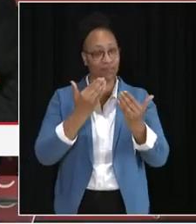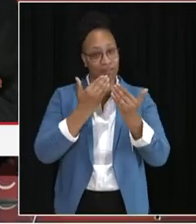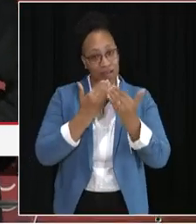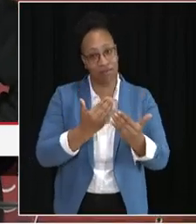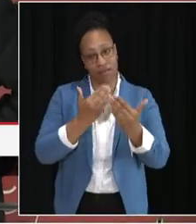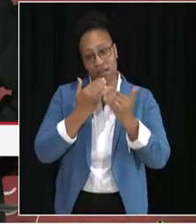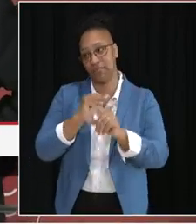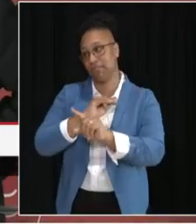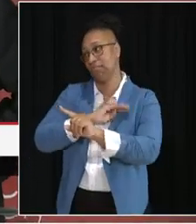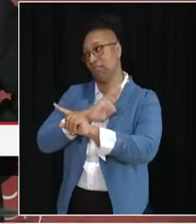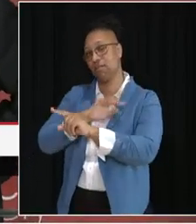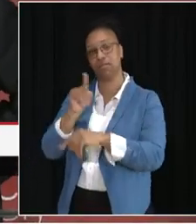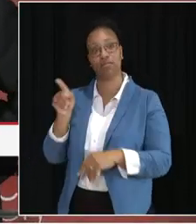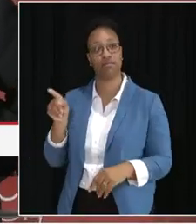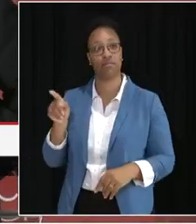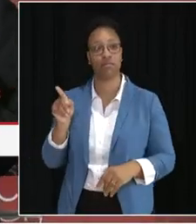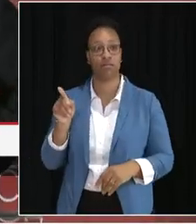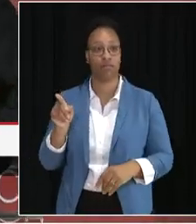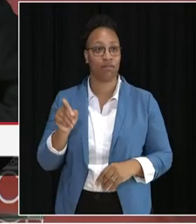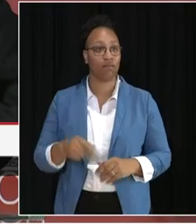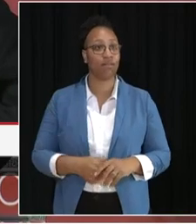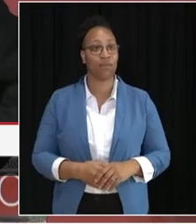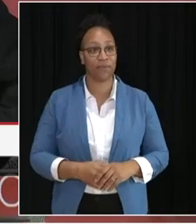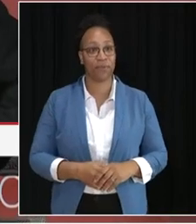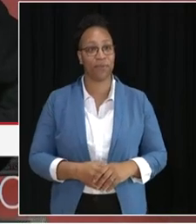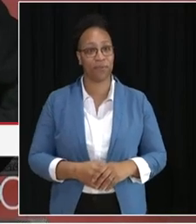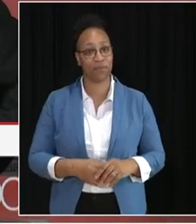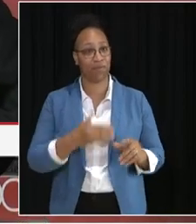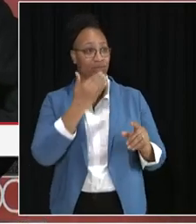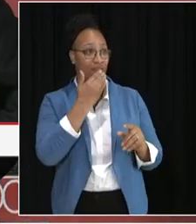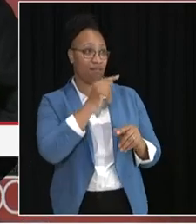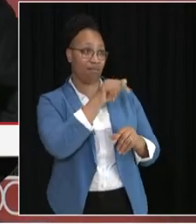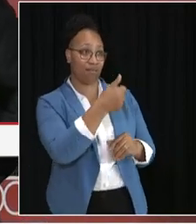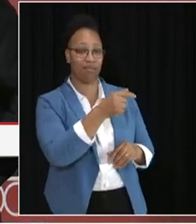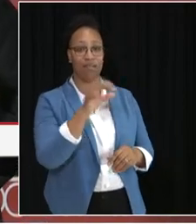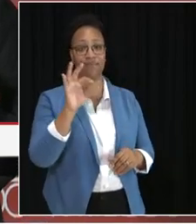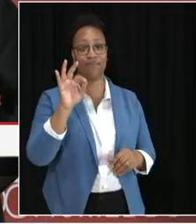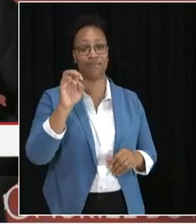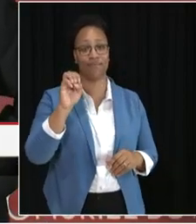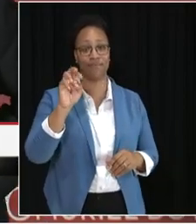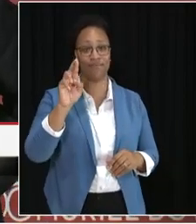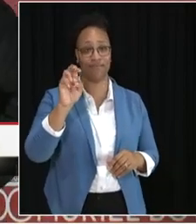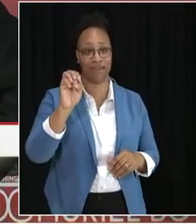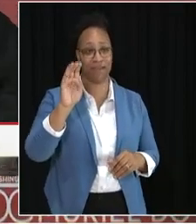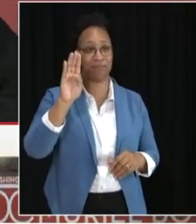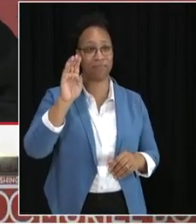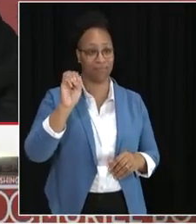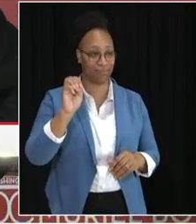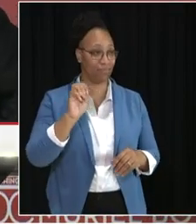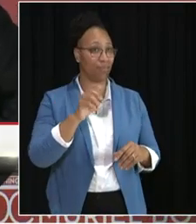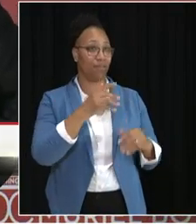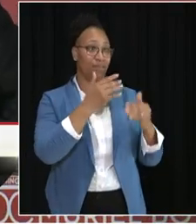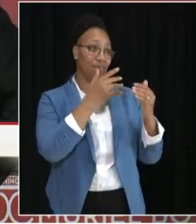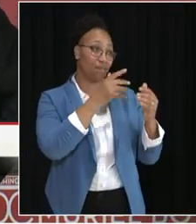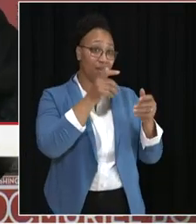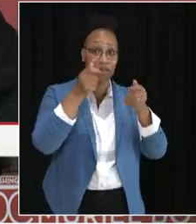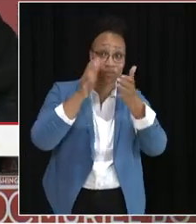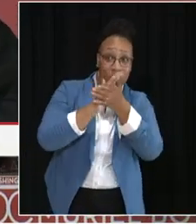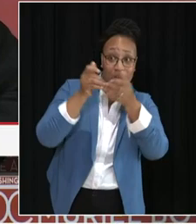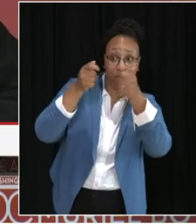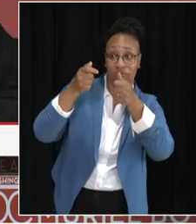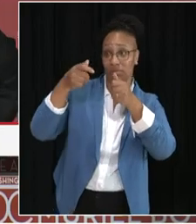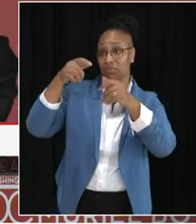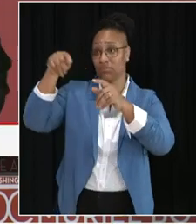and Chancellor Ferebee and the entire school administration and the state superintendent, Christina Grant, and